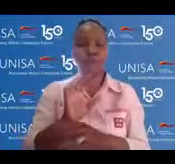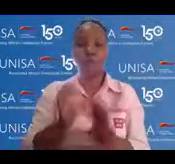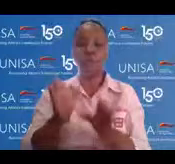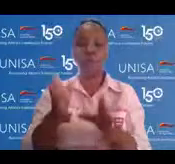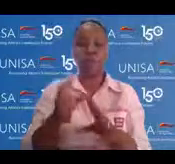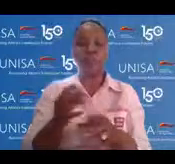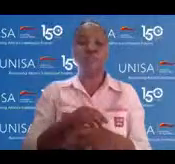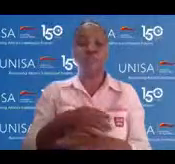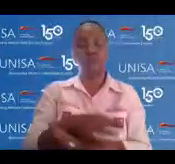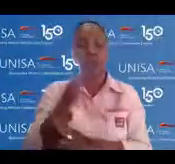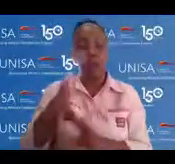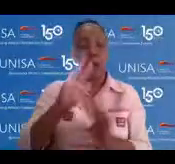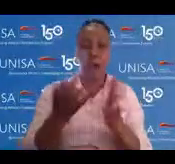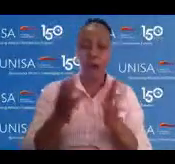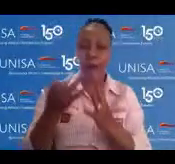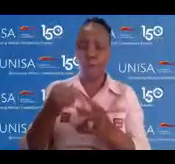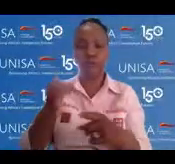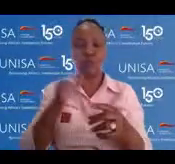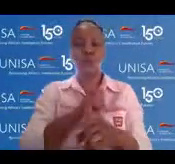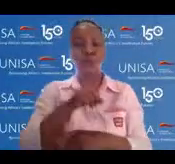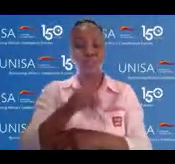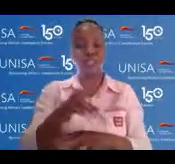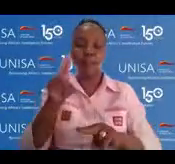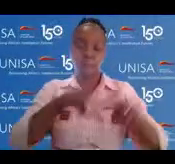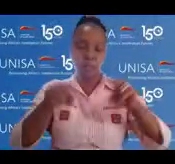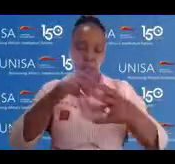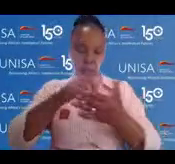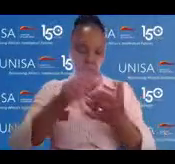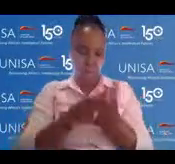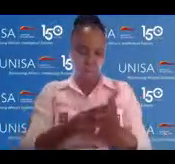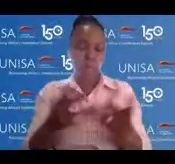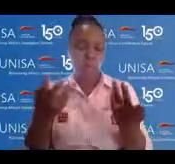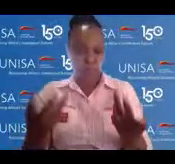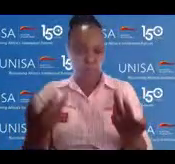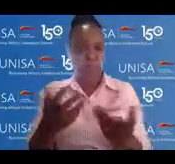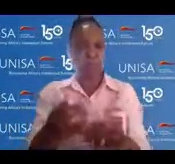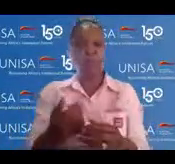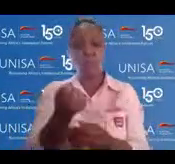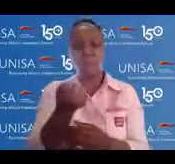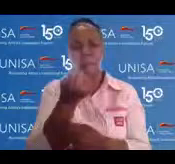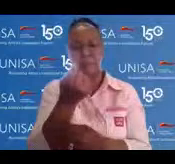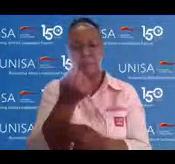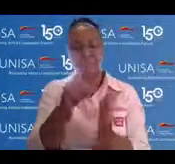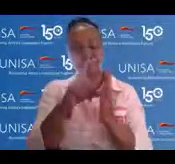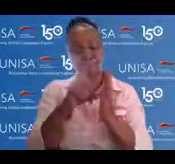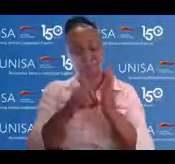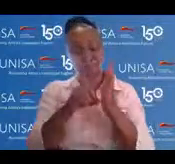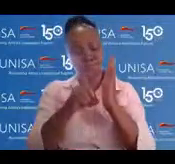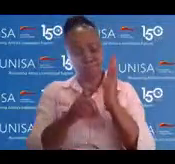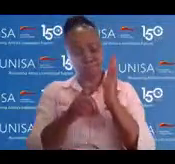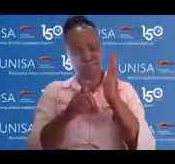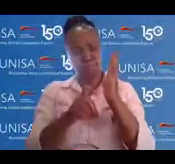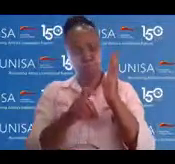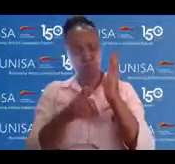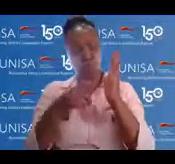use the Invigilator app. Then if you go a little bit down, there is a module